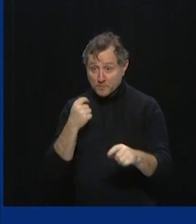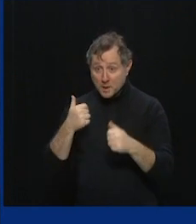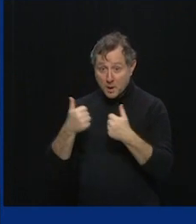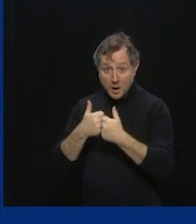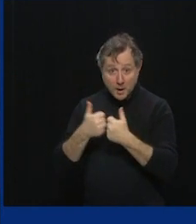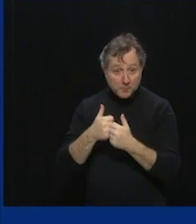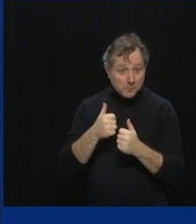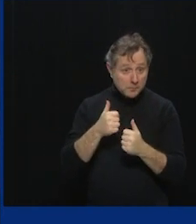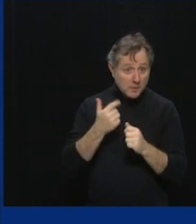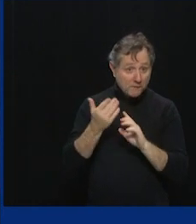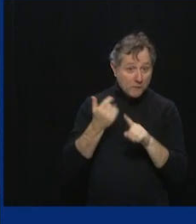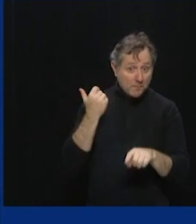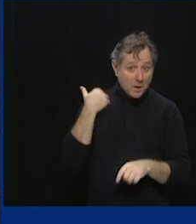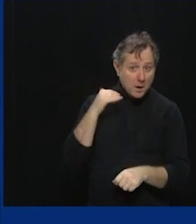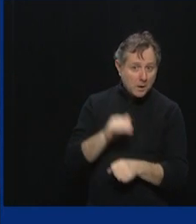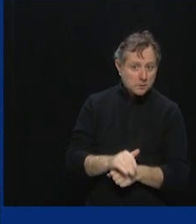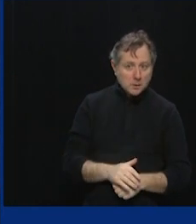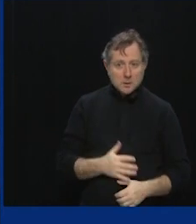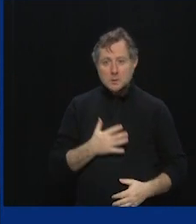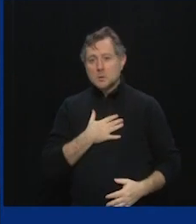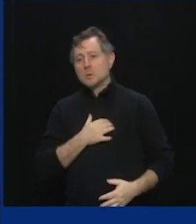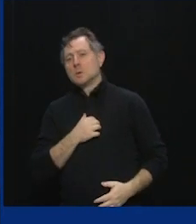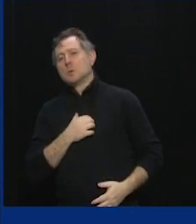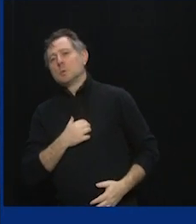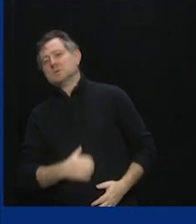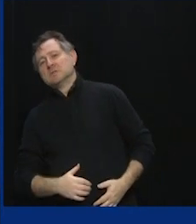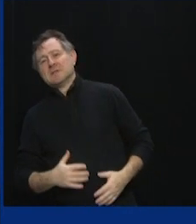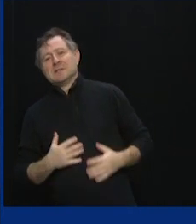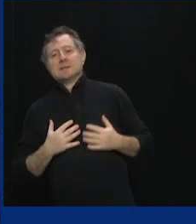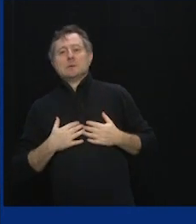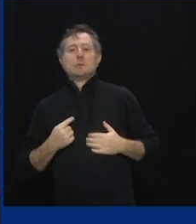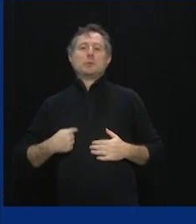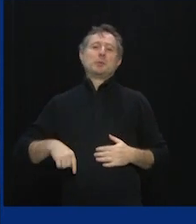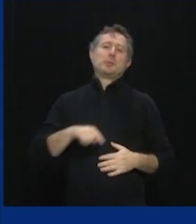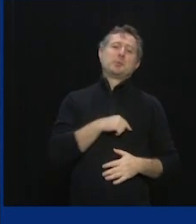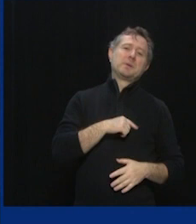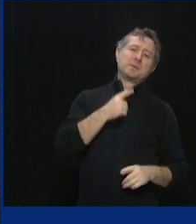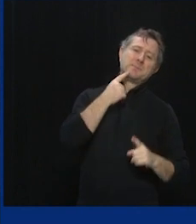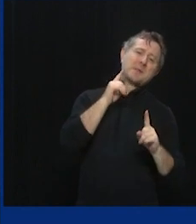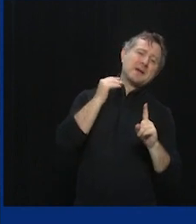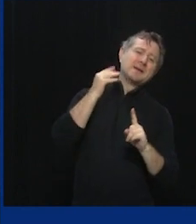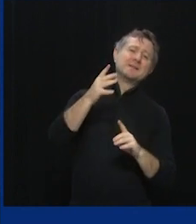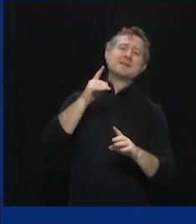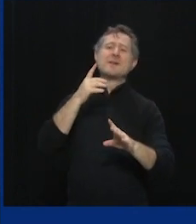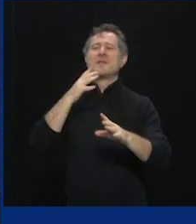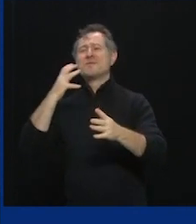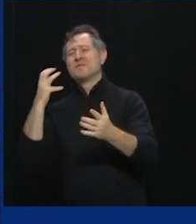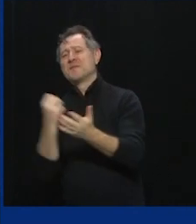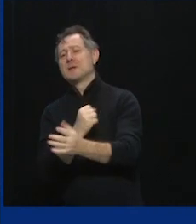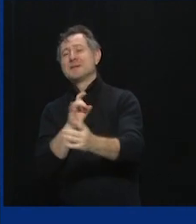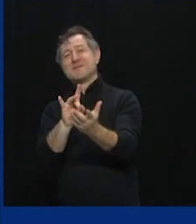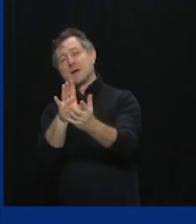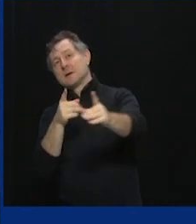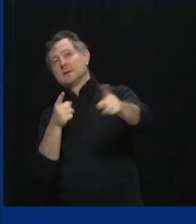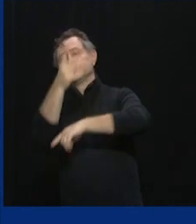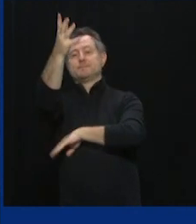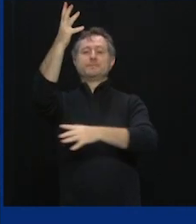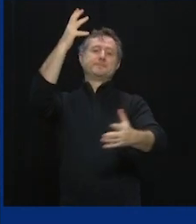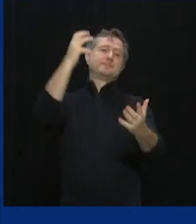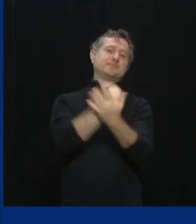had held out for the field goal, but I also trust the judgment of the Buffalo Bills, and 4-2 is not bad,